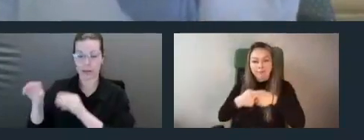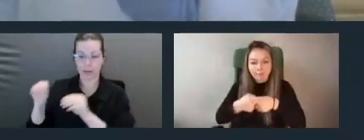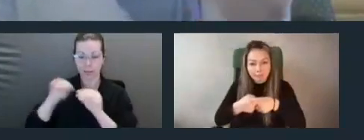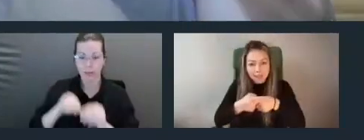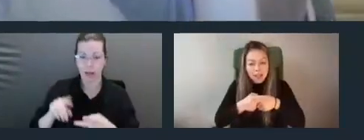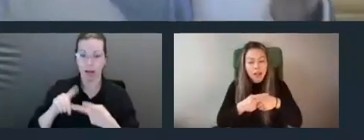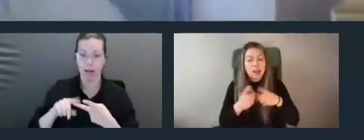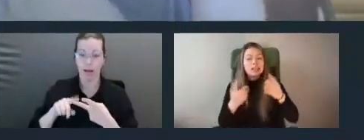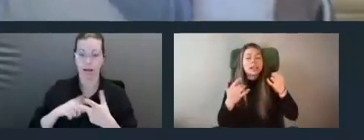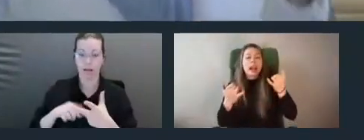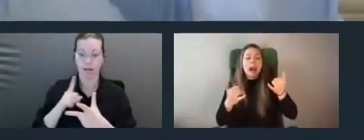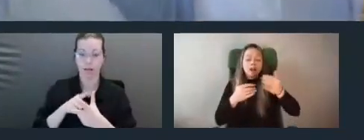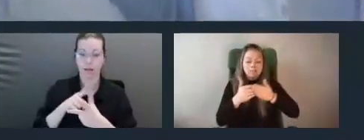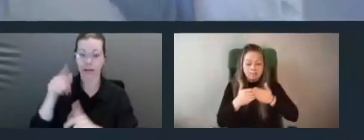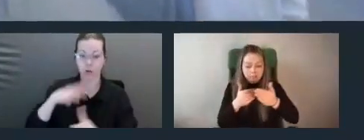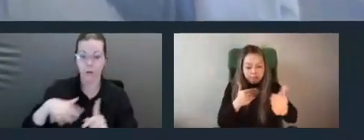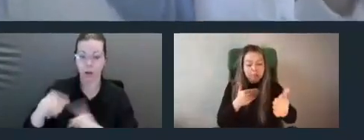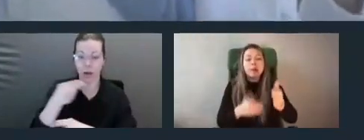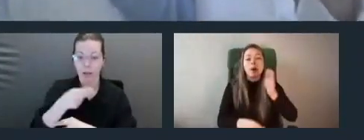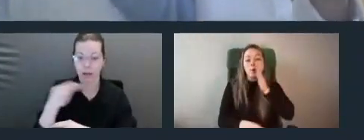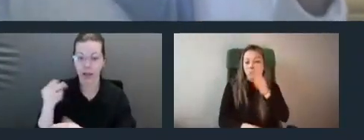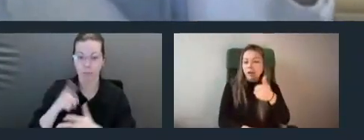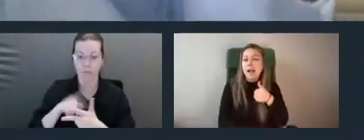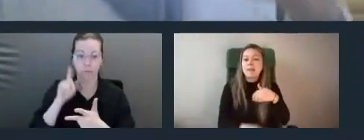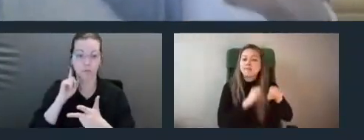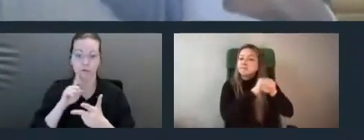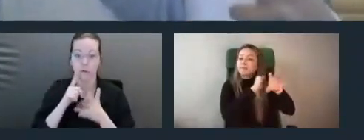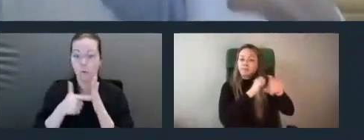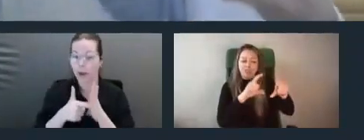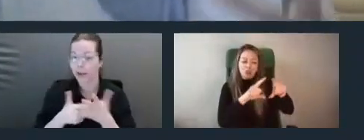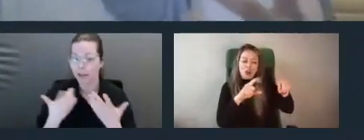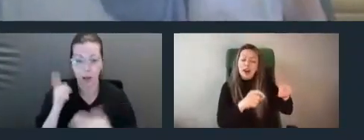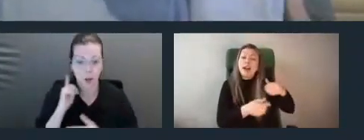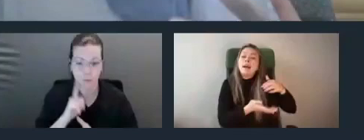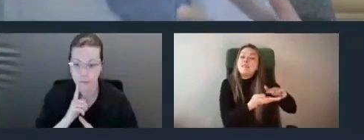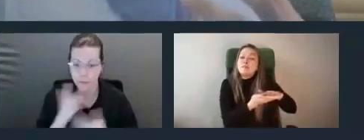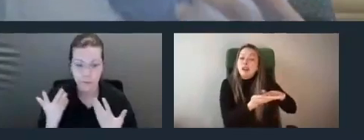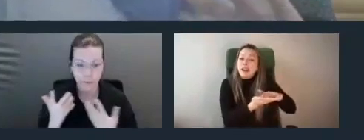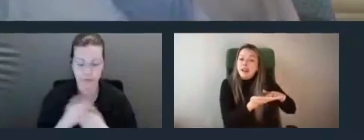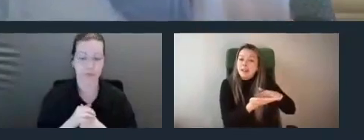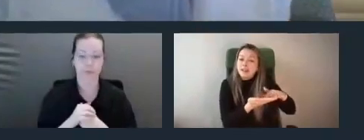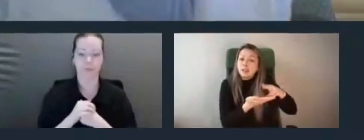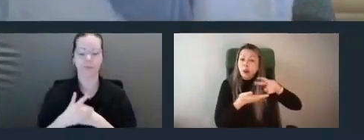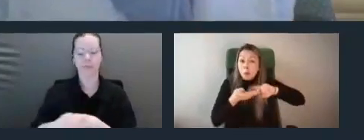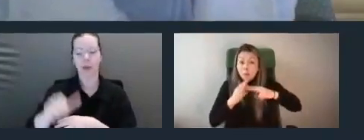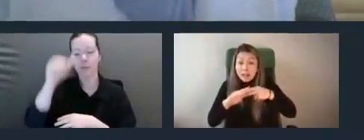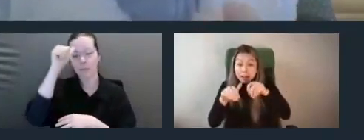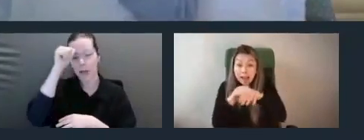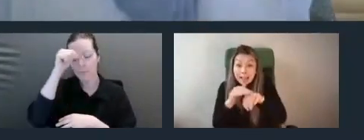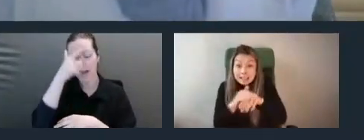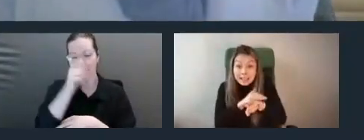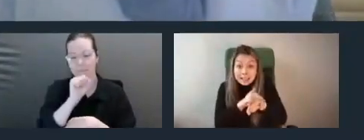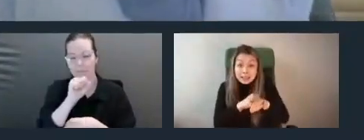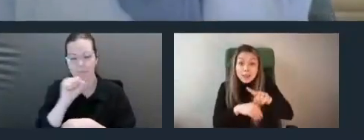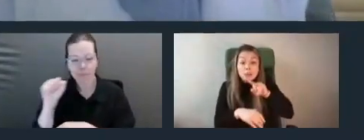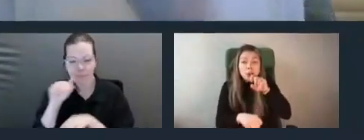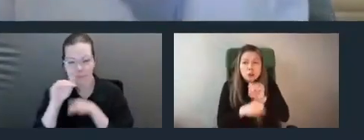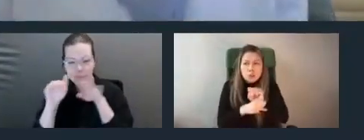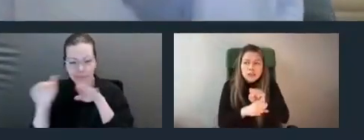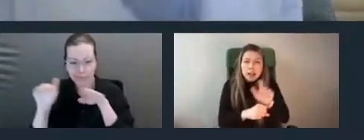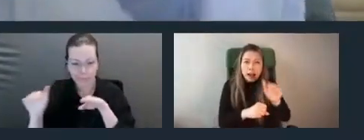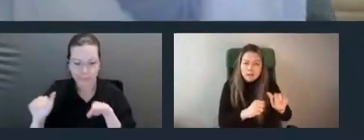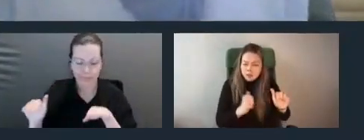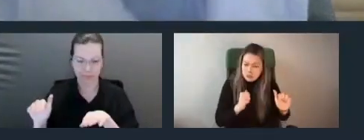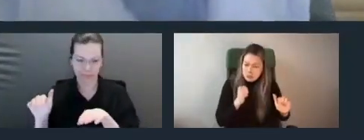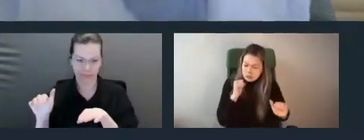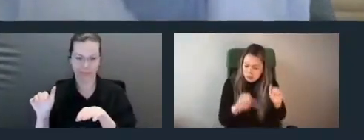about access, those are sort of the type of things that you kind of clue in, and you always have to really push towards.